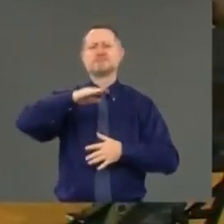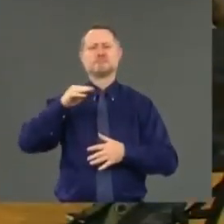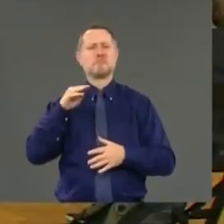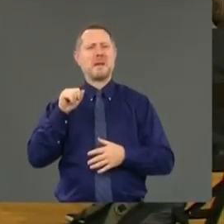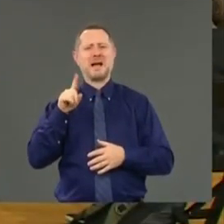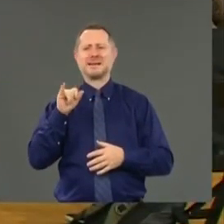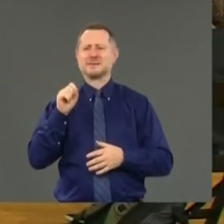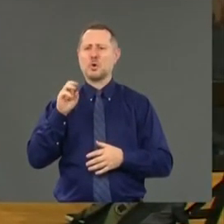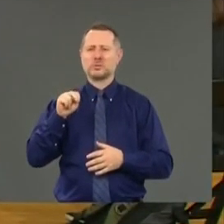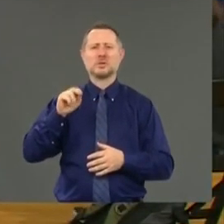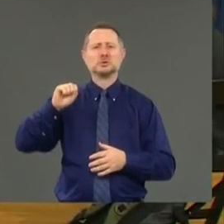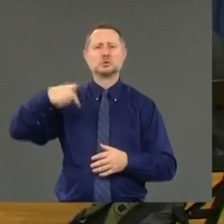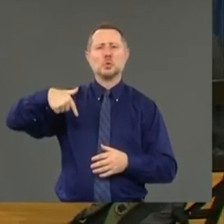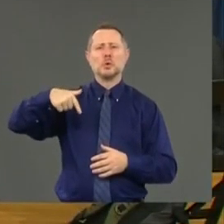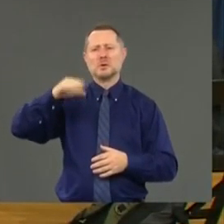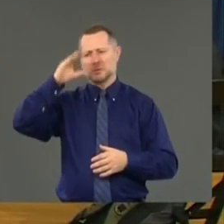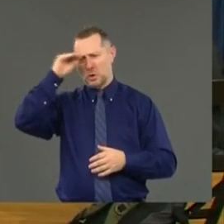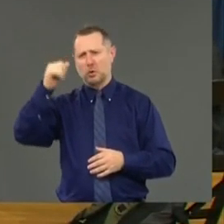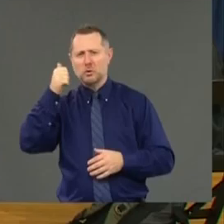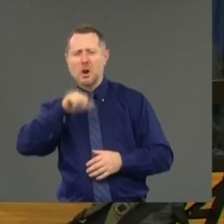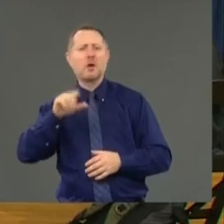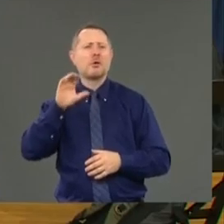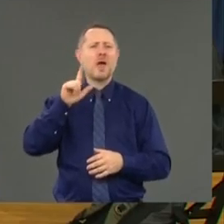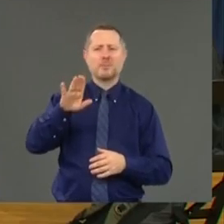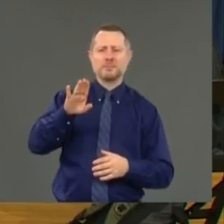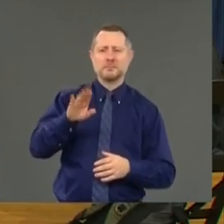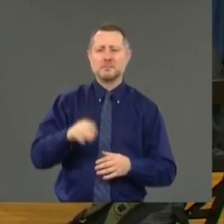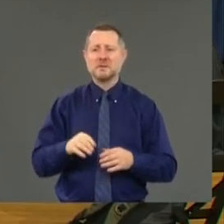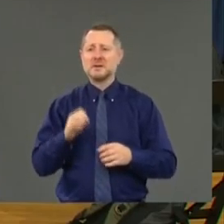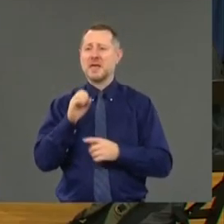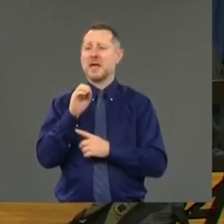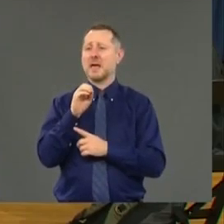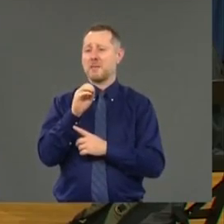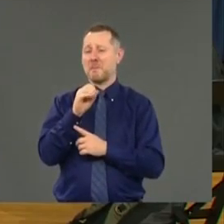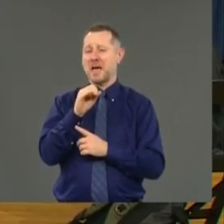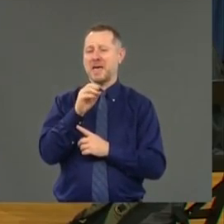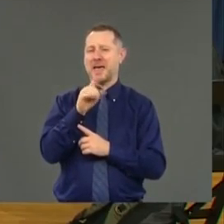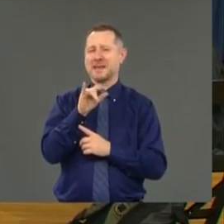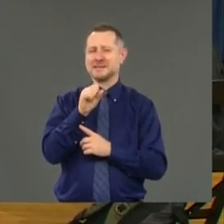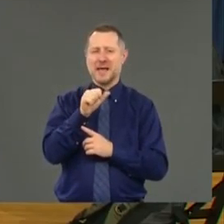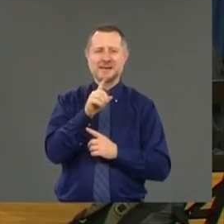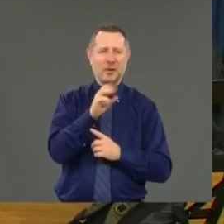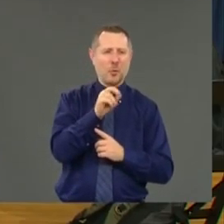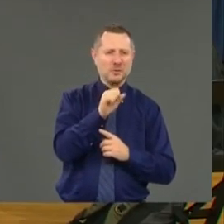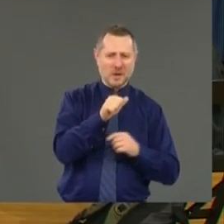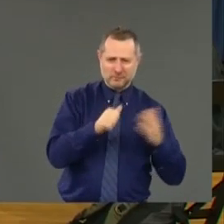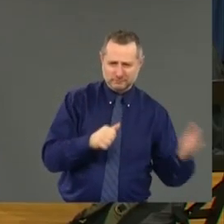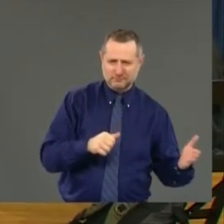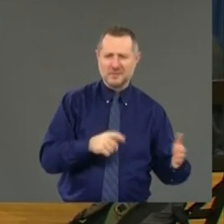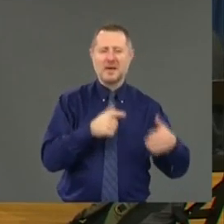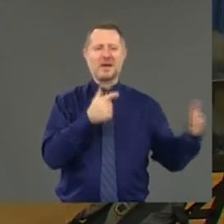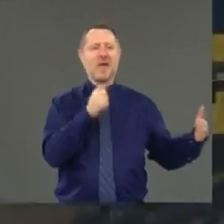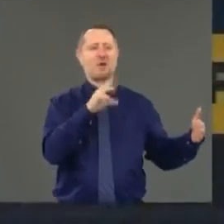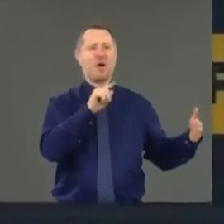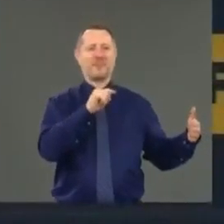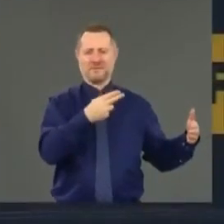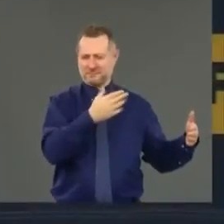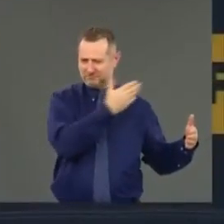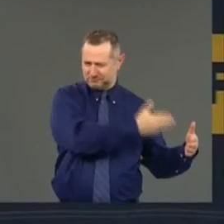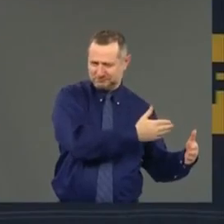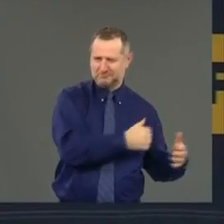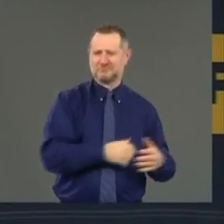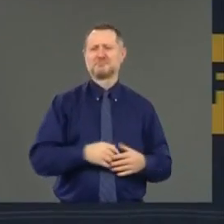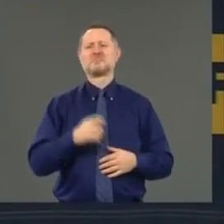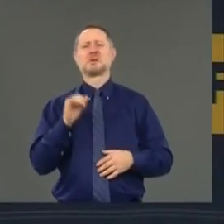Gareth Rhodes to my left. It's a pleasure to be back in Brooklyn. Spent a lot of time here. My grandparents are here. I'm from